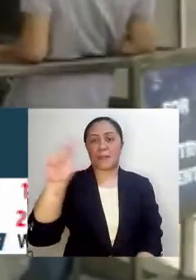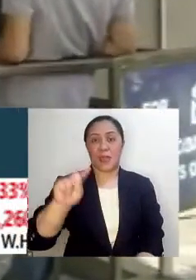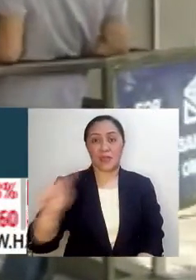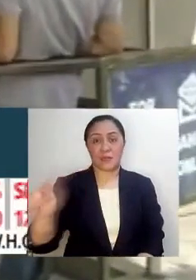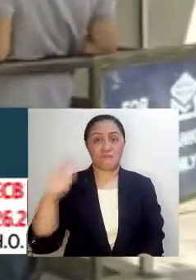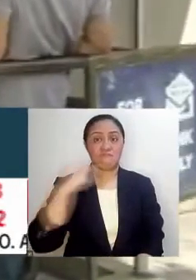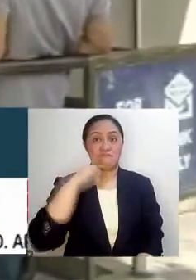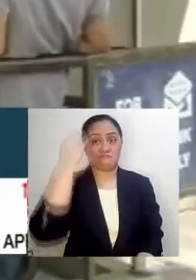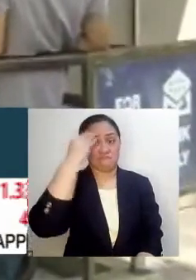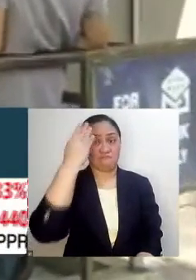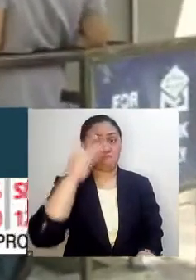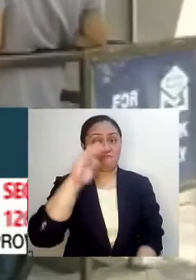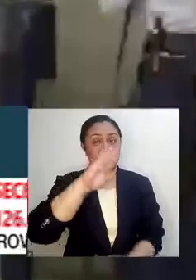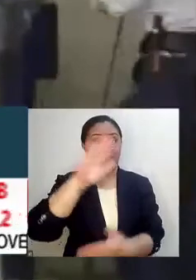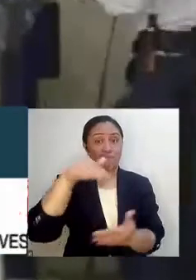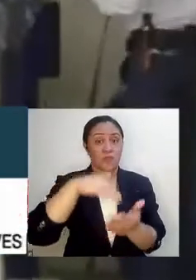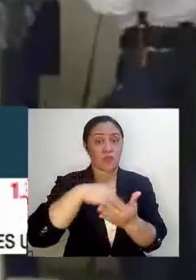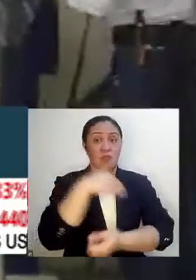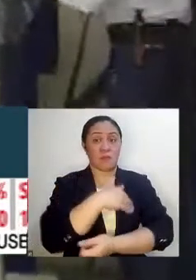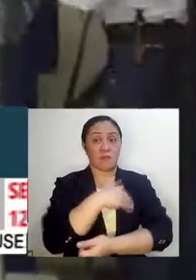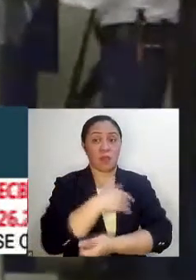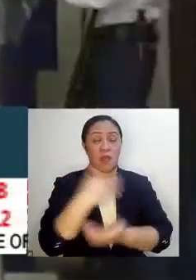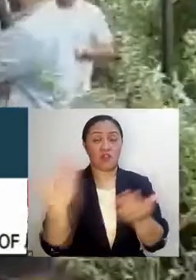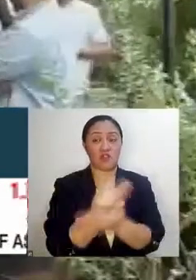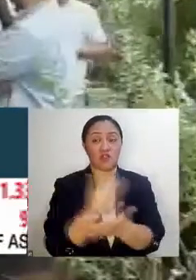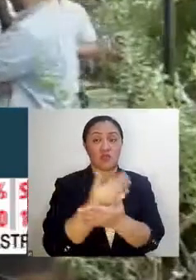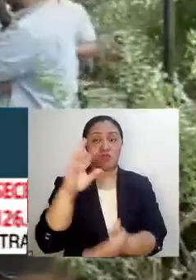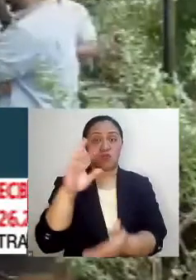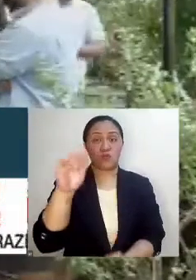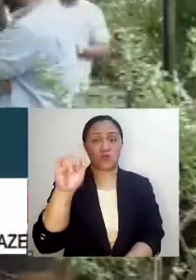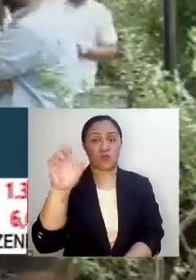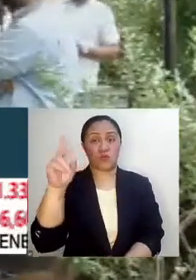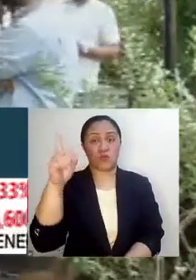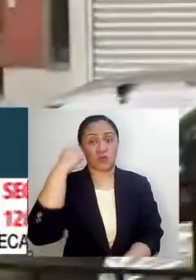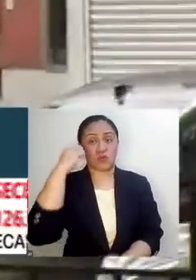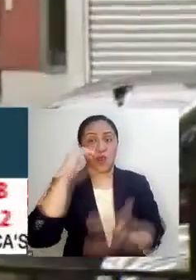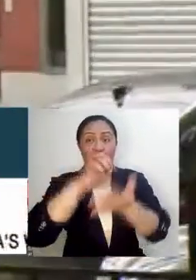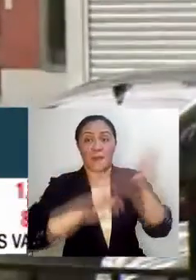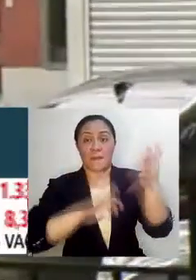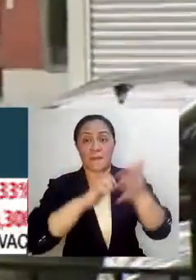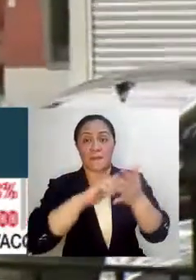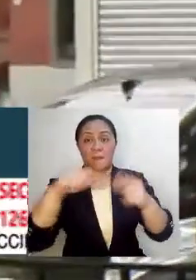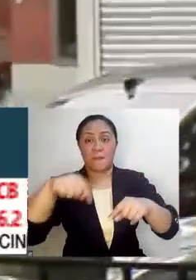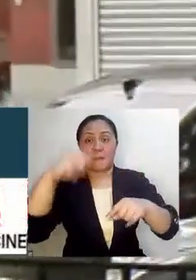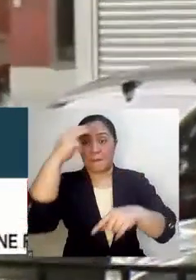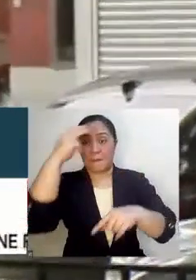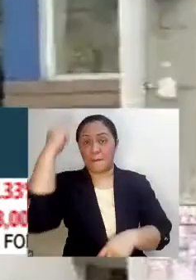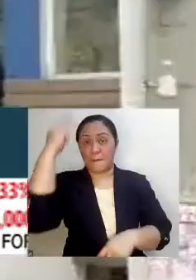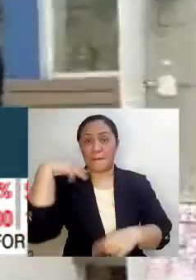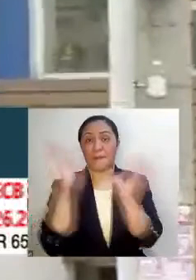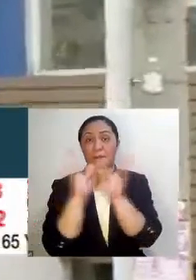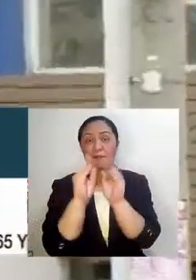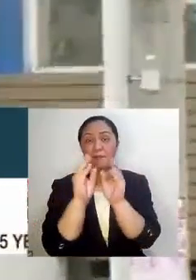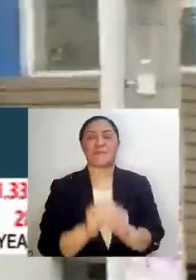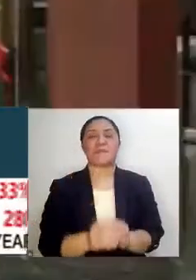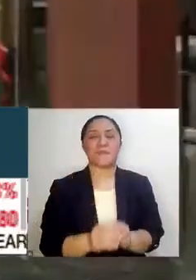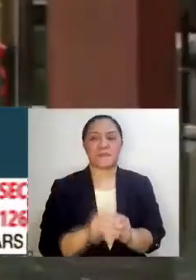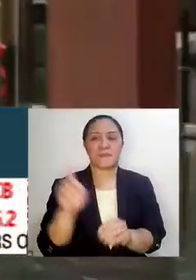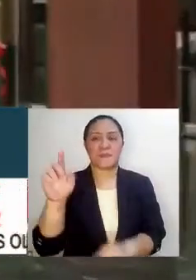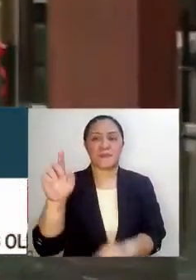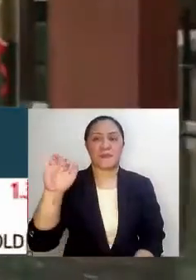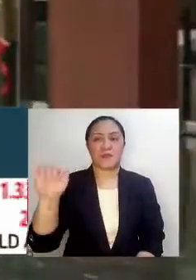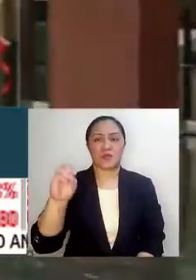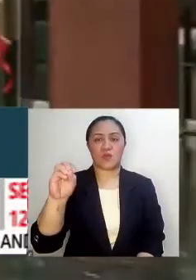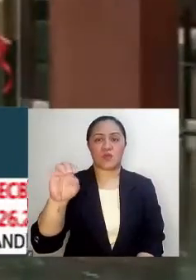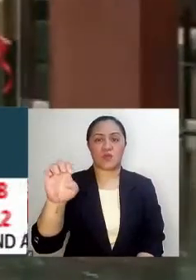bank could issue another rate cut of 25 basis points at its March meeting. In the meantime, Joey Rojas of Eagle Equity says